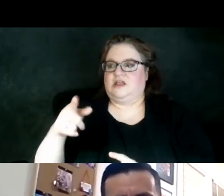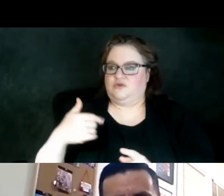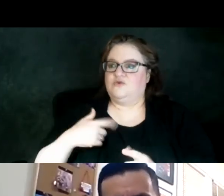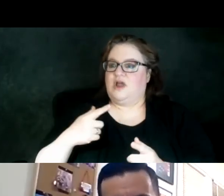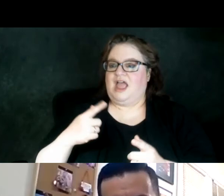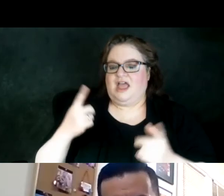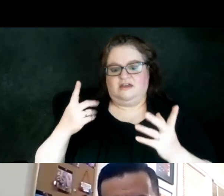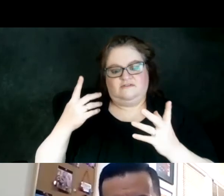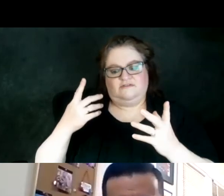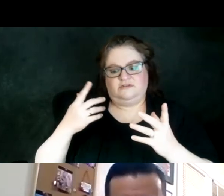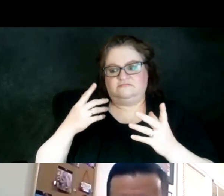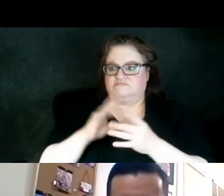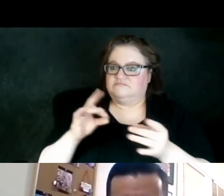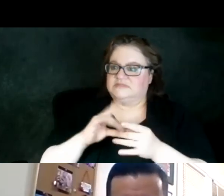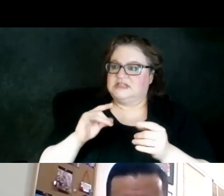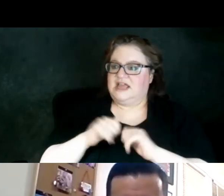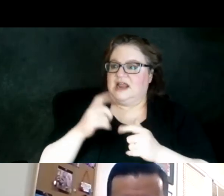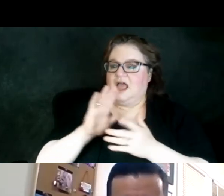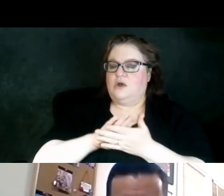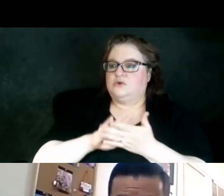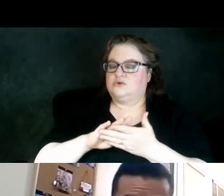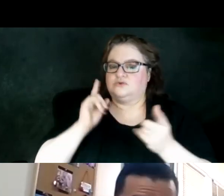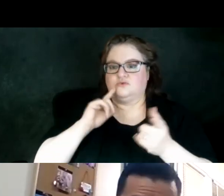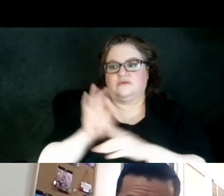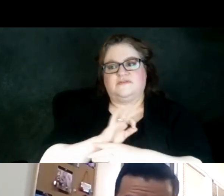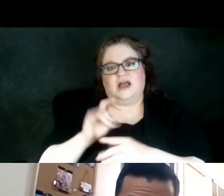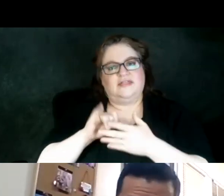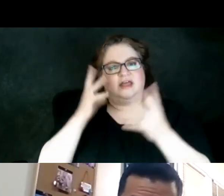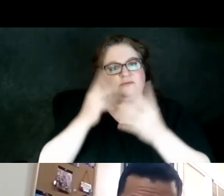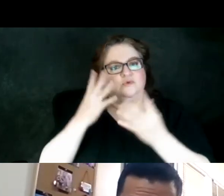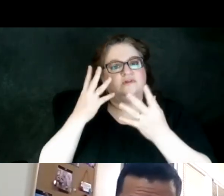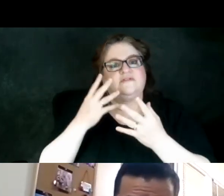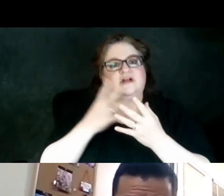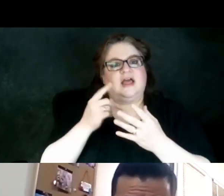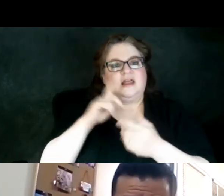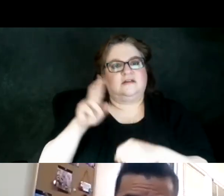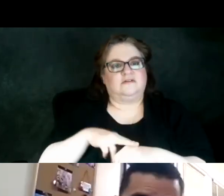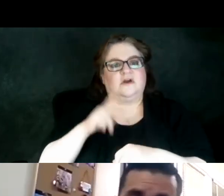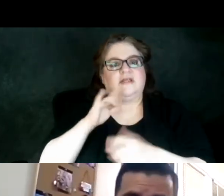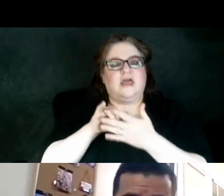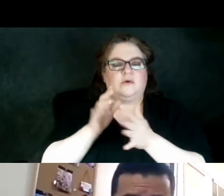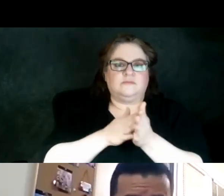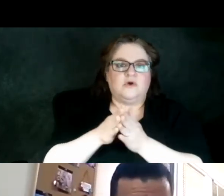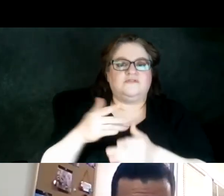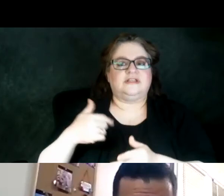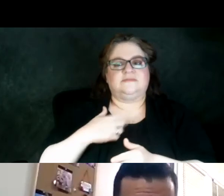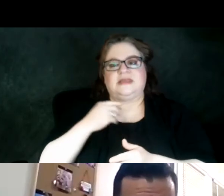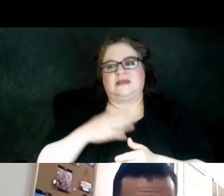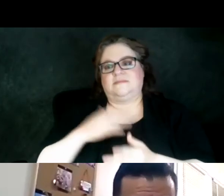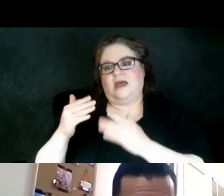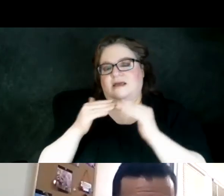in how your school functions. That's a beautiful thing, and certainly one thing that motivates me and motivates my